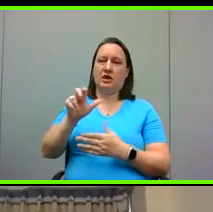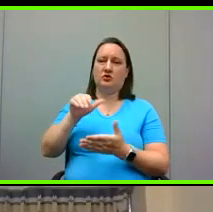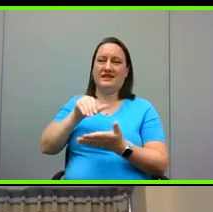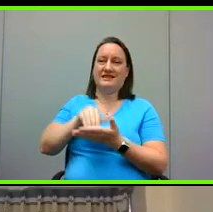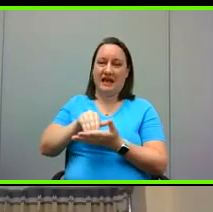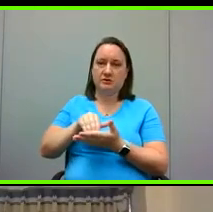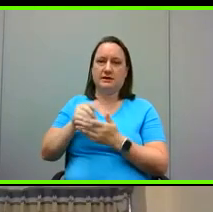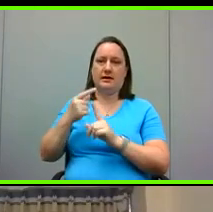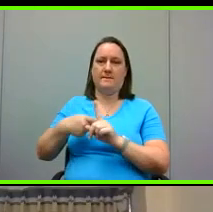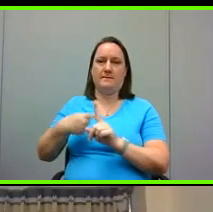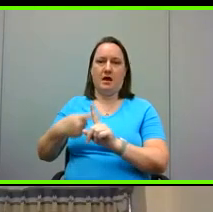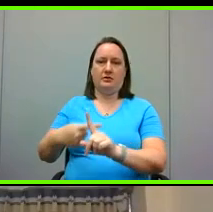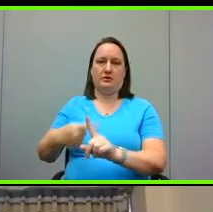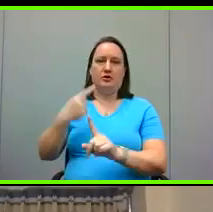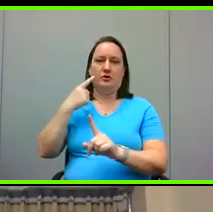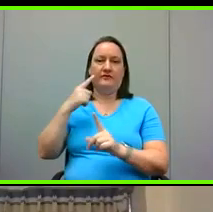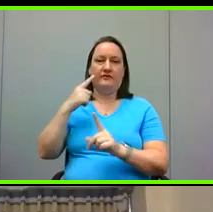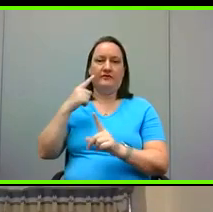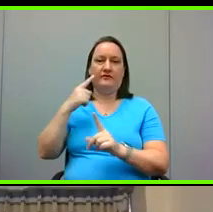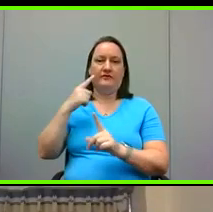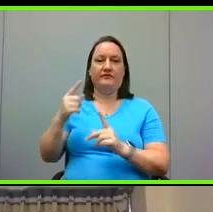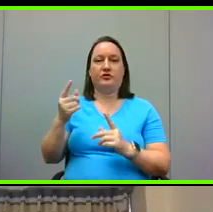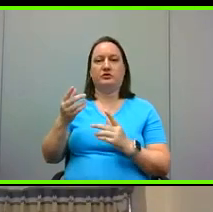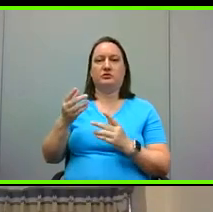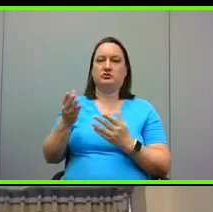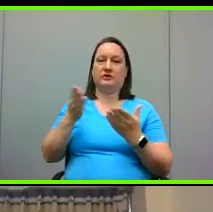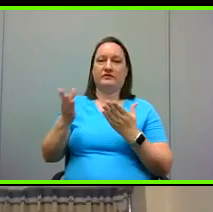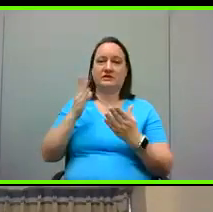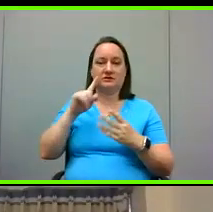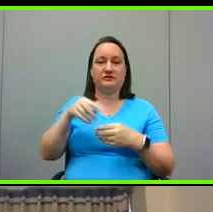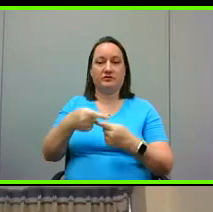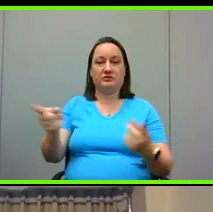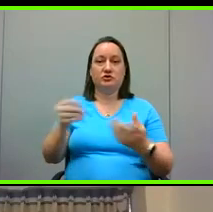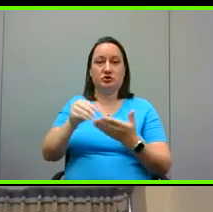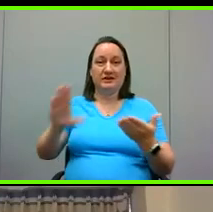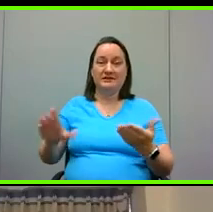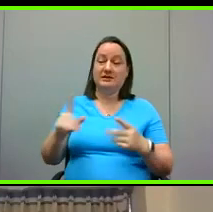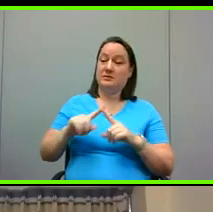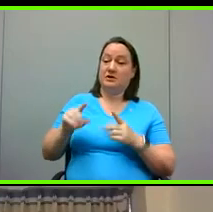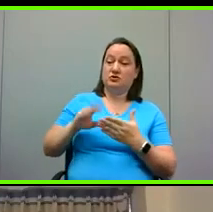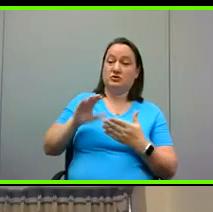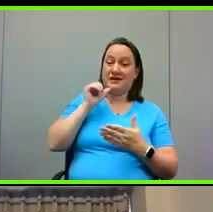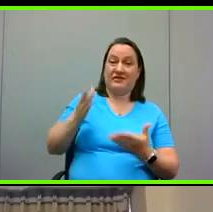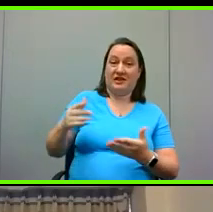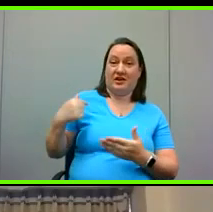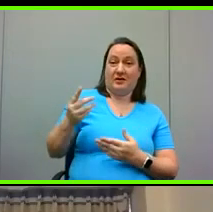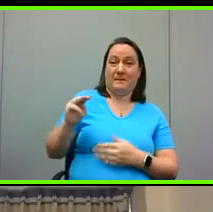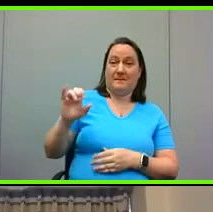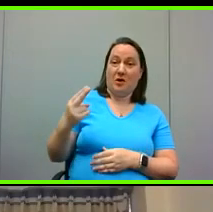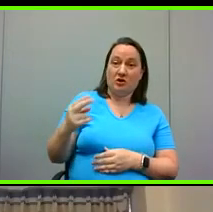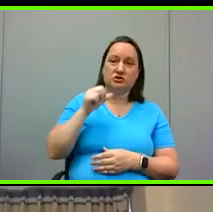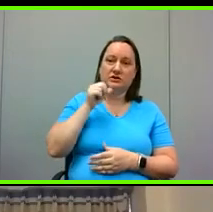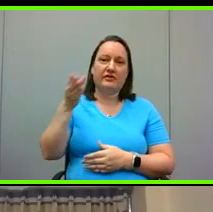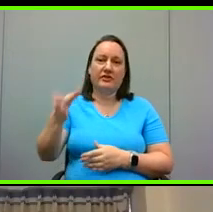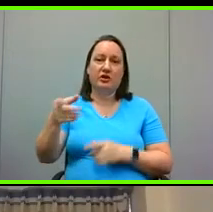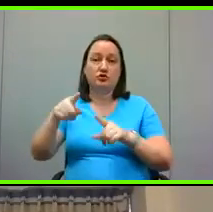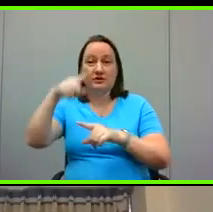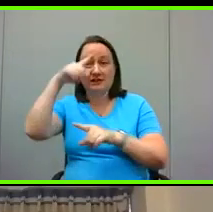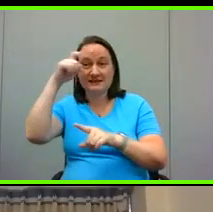students. Because the students have not been there since March, they're not there through the summer, we're losing that